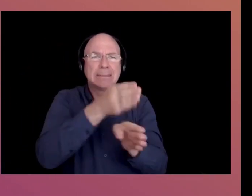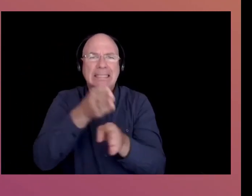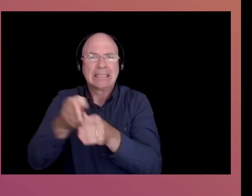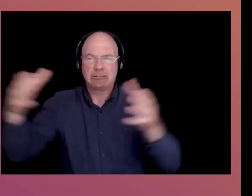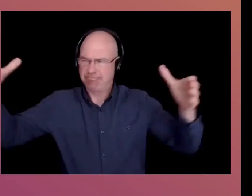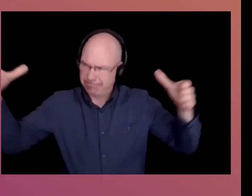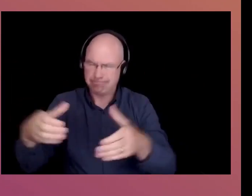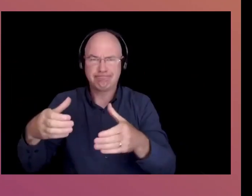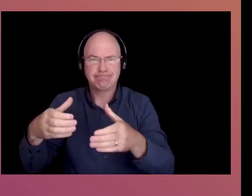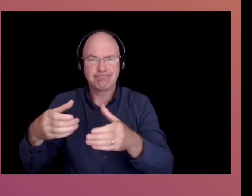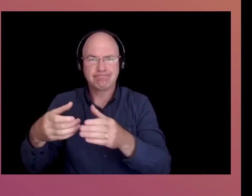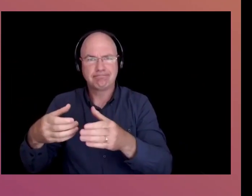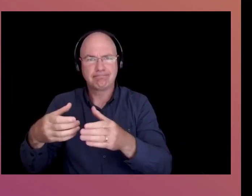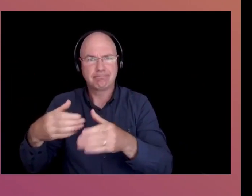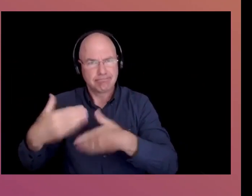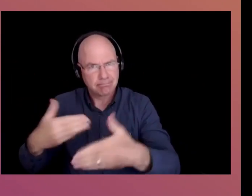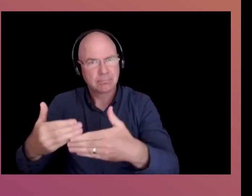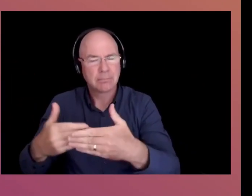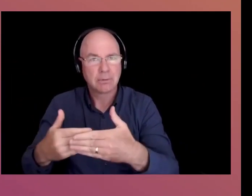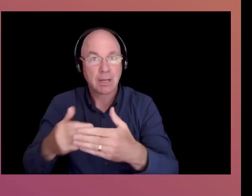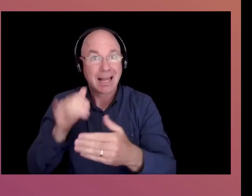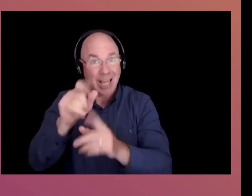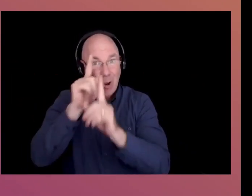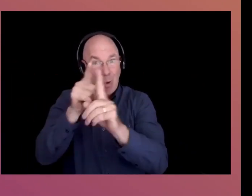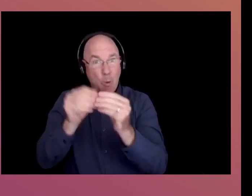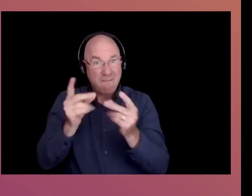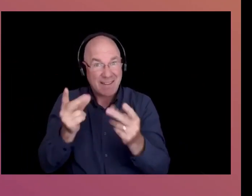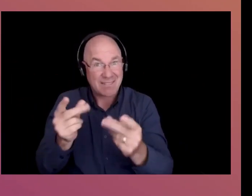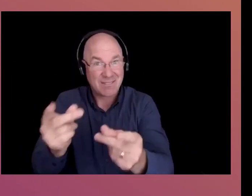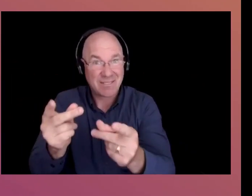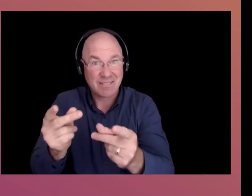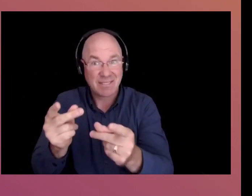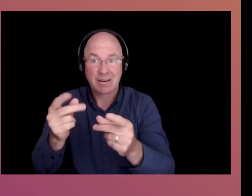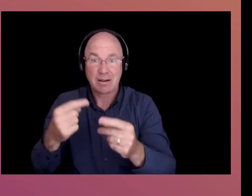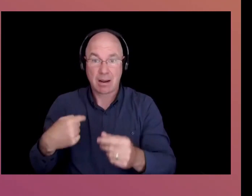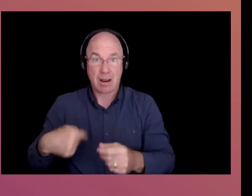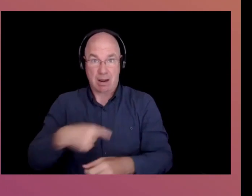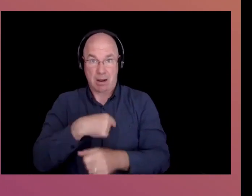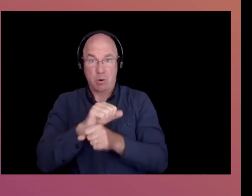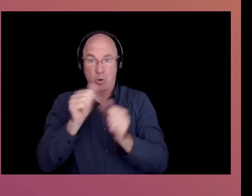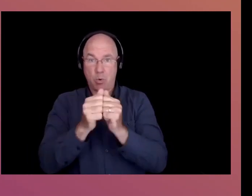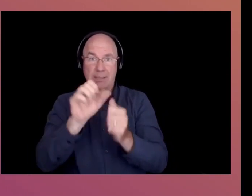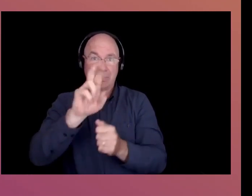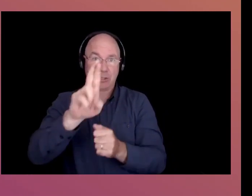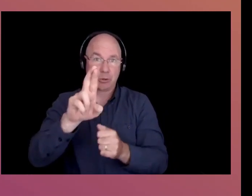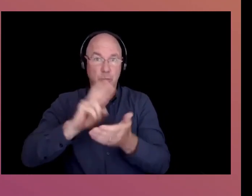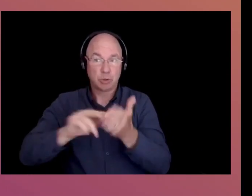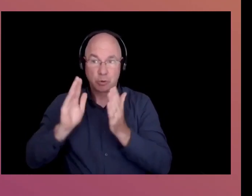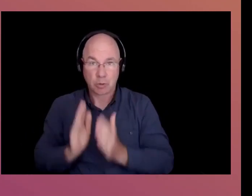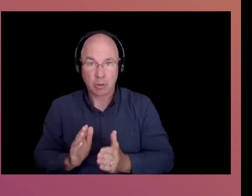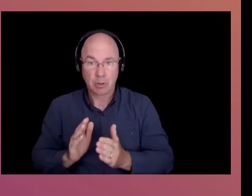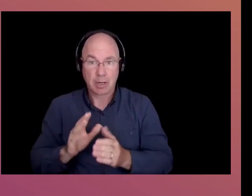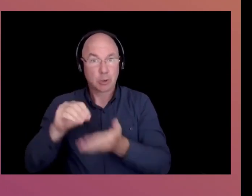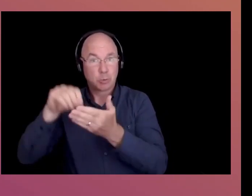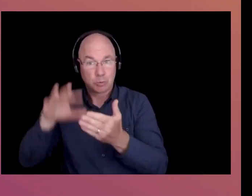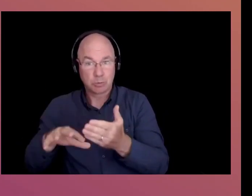To accelerate the goal, I have been working with CMU researchers and students by launching Cognitive